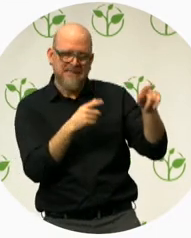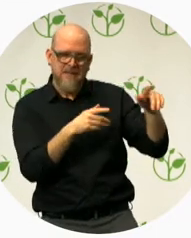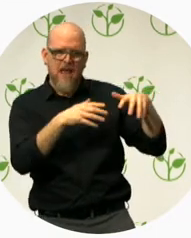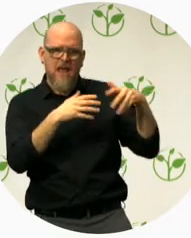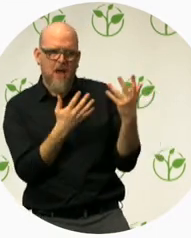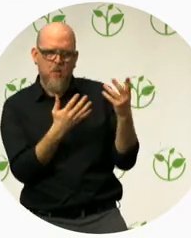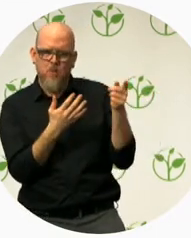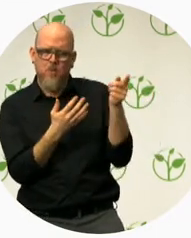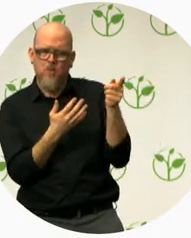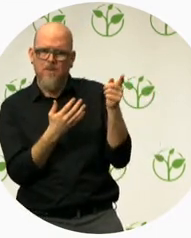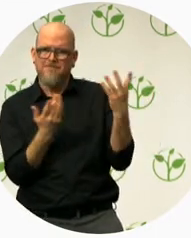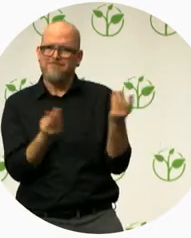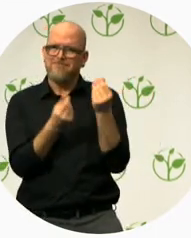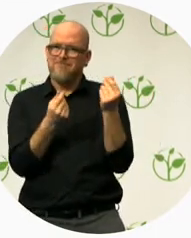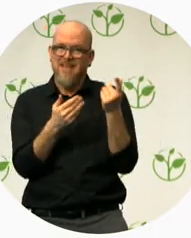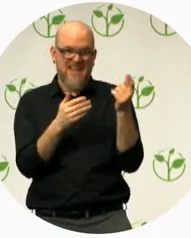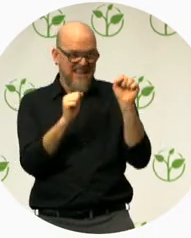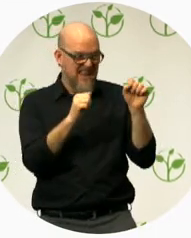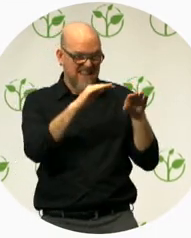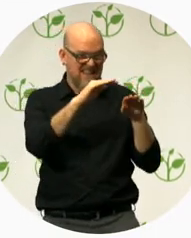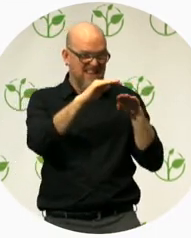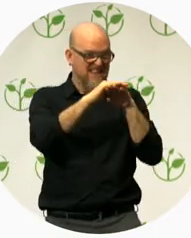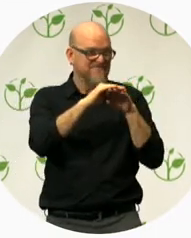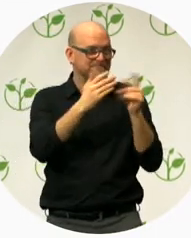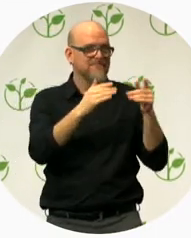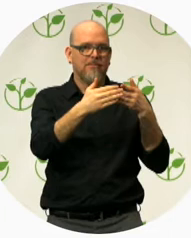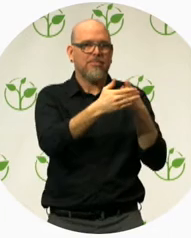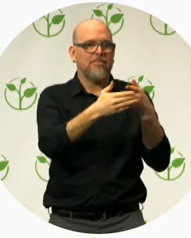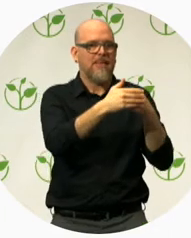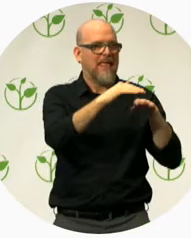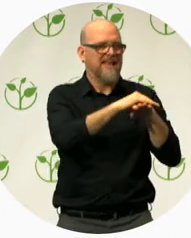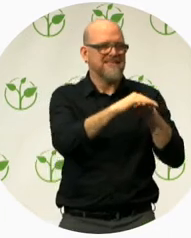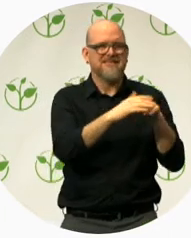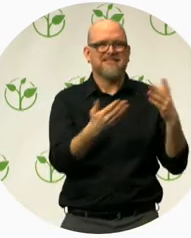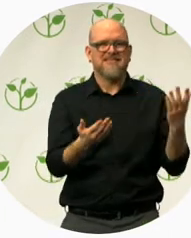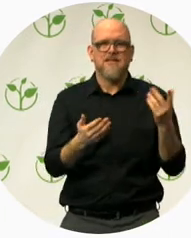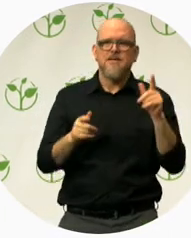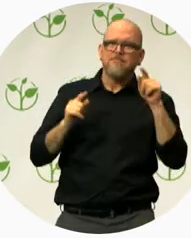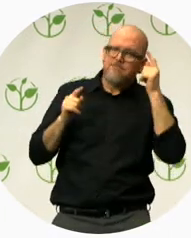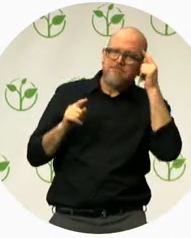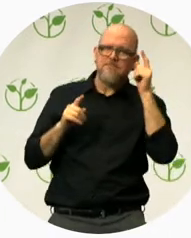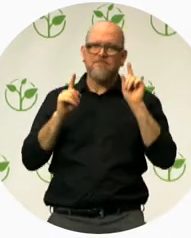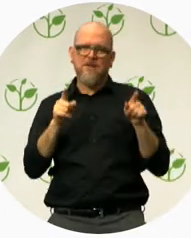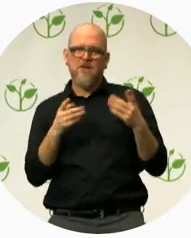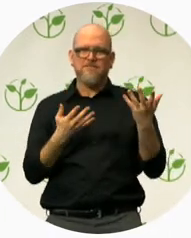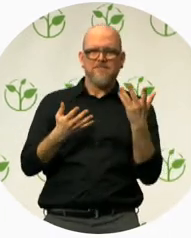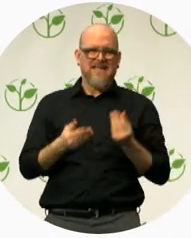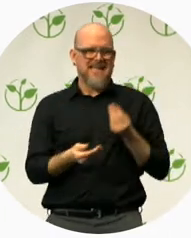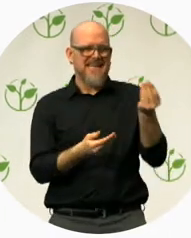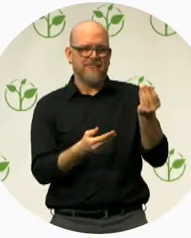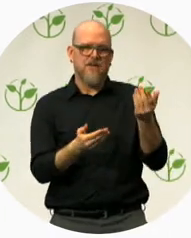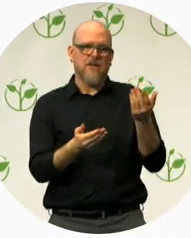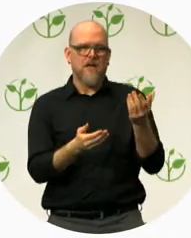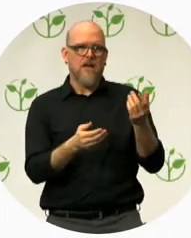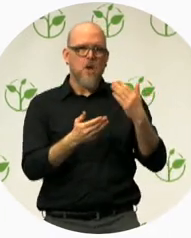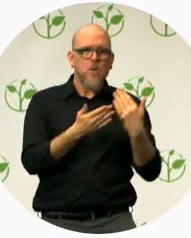away. And one of the things that the BCIs gave us was the opportunity to give people very simple commands, yes